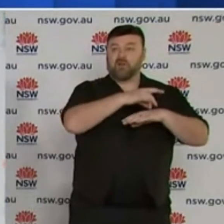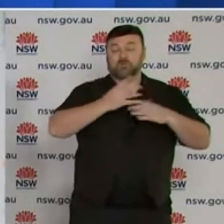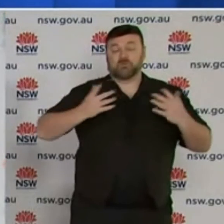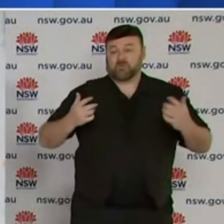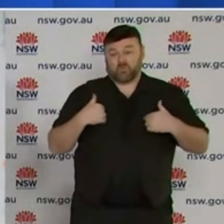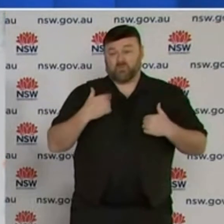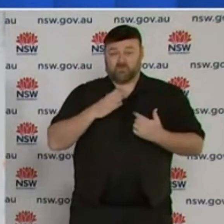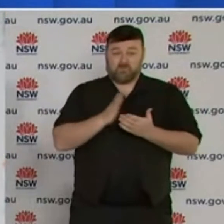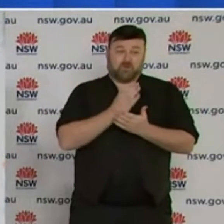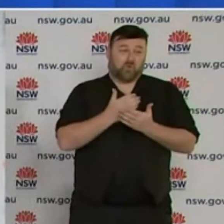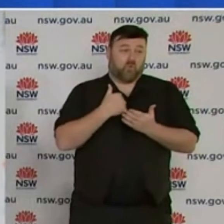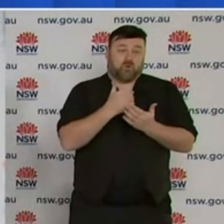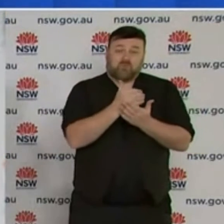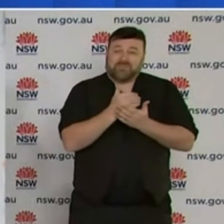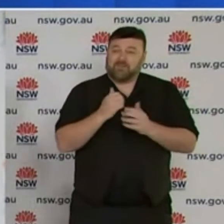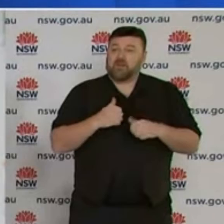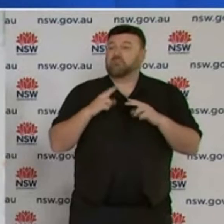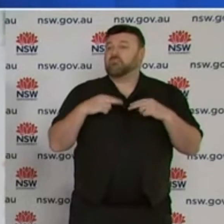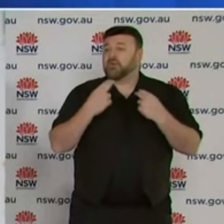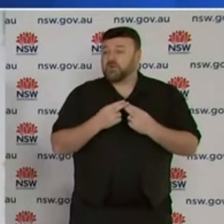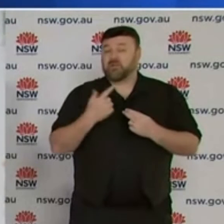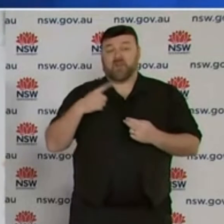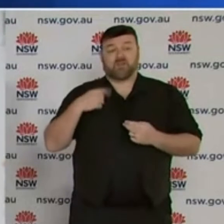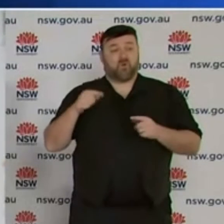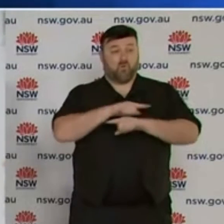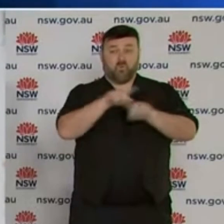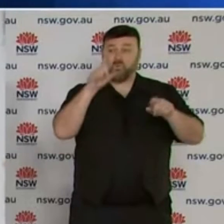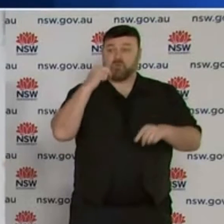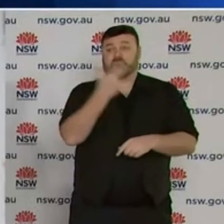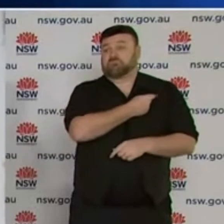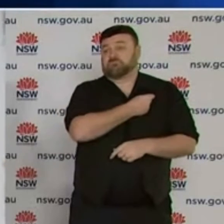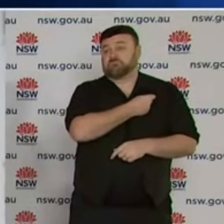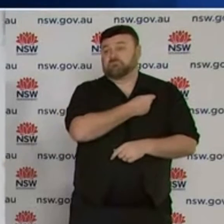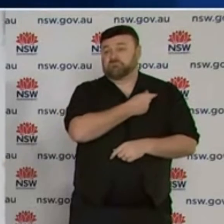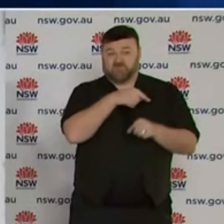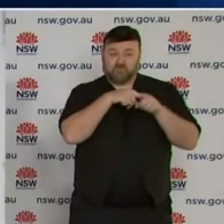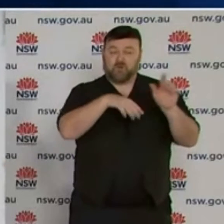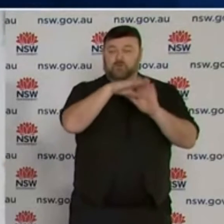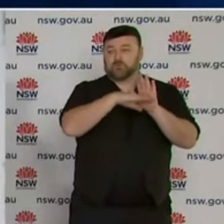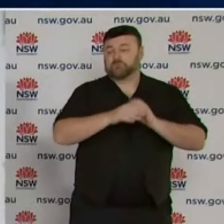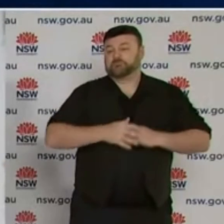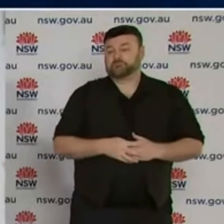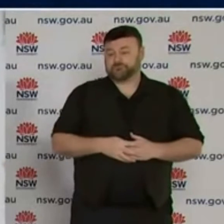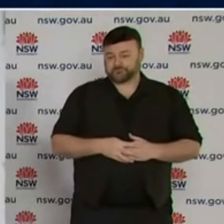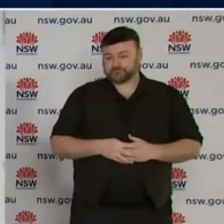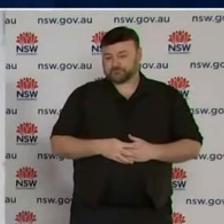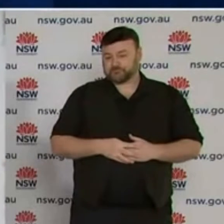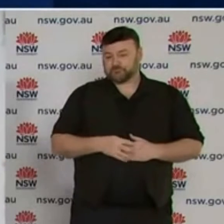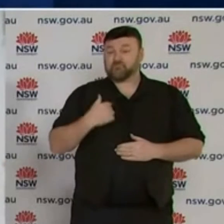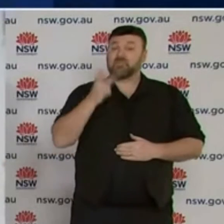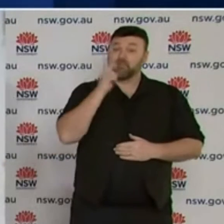our loved ones and the broader community is getting vaccinated and sticking to the rules. And I do want to reiterate that when you open up at